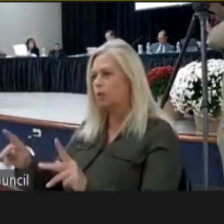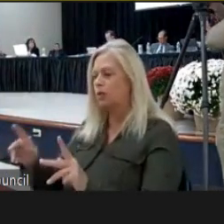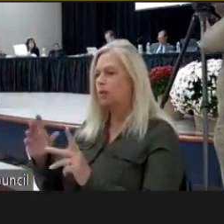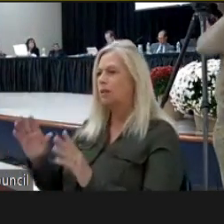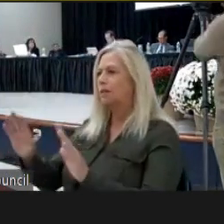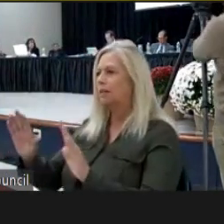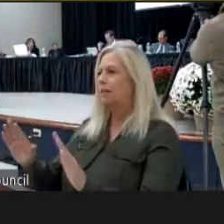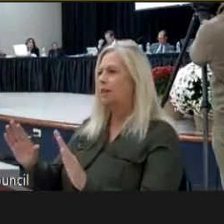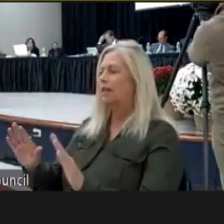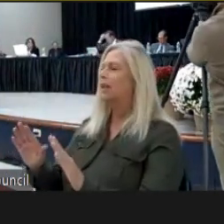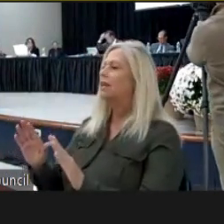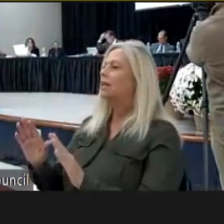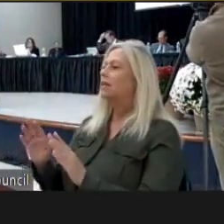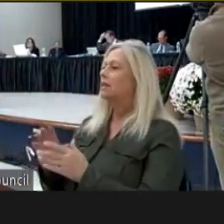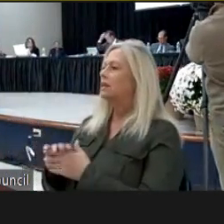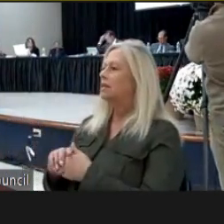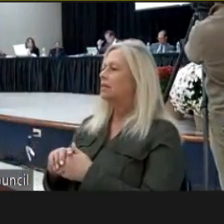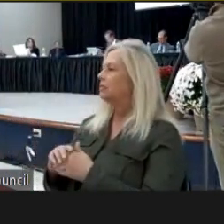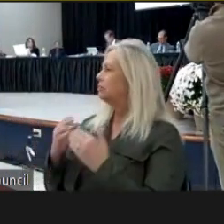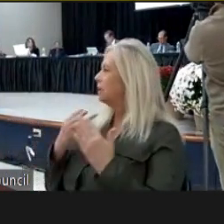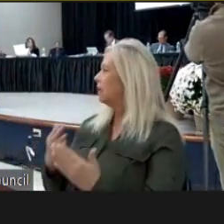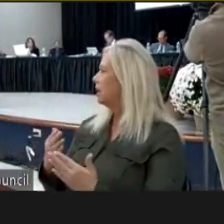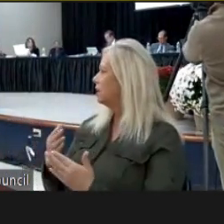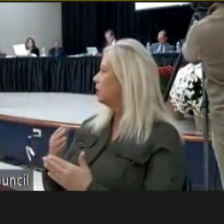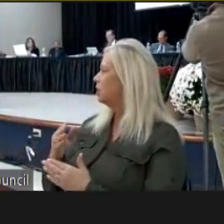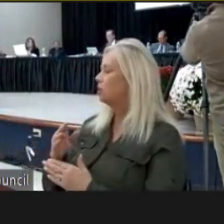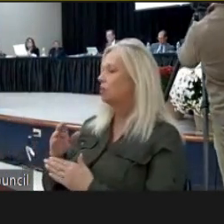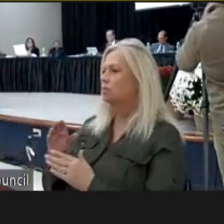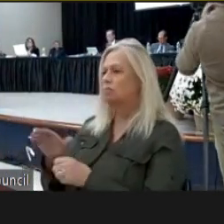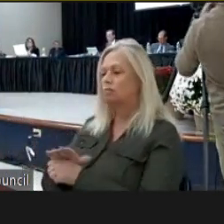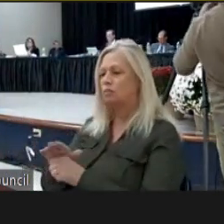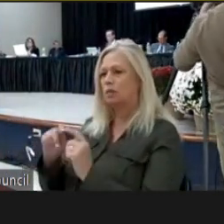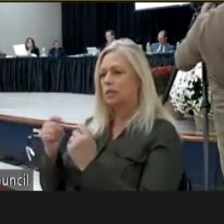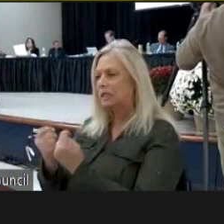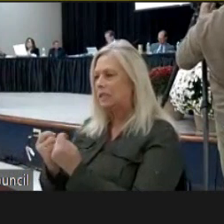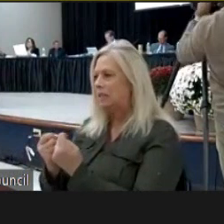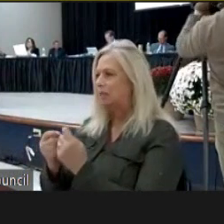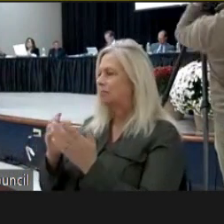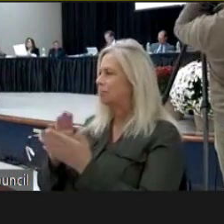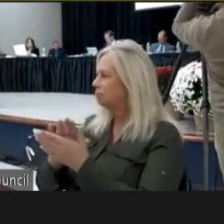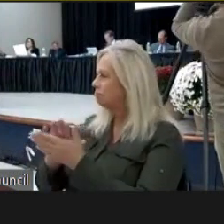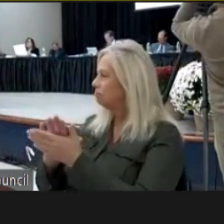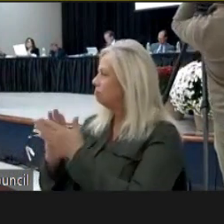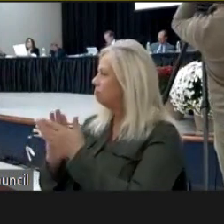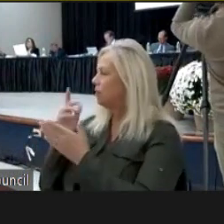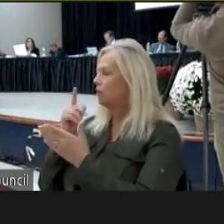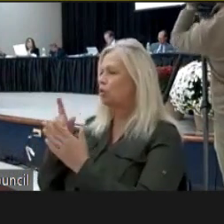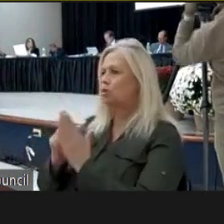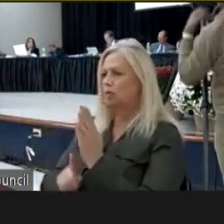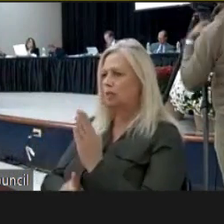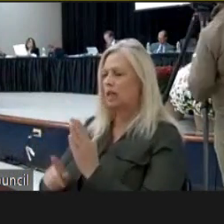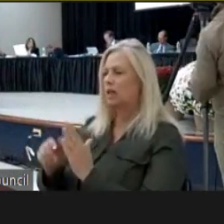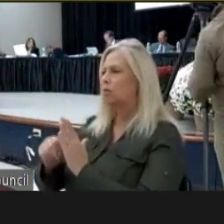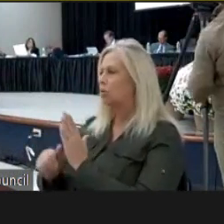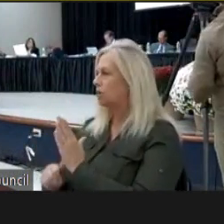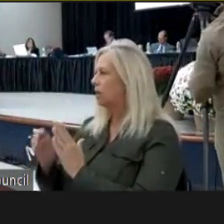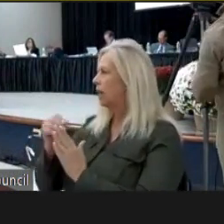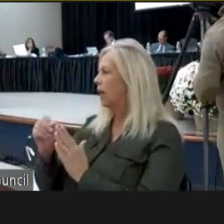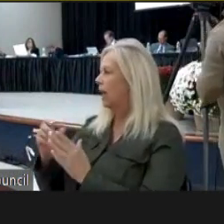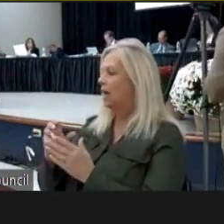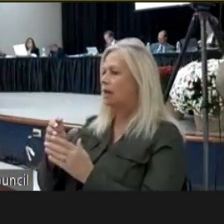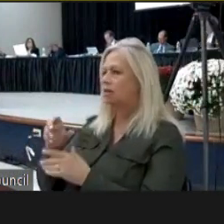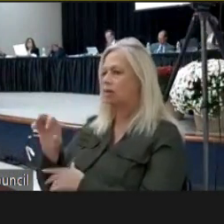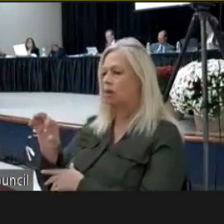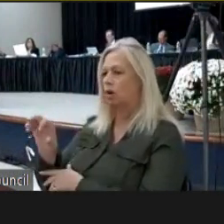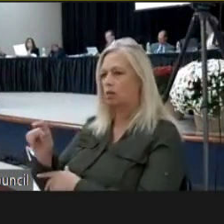to play a part of it. Thanks to Paul and Bradley and the whole team. I applaud your appreciation for design, architecture, and cost. This work